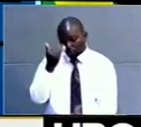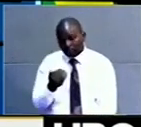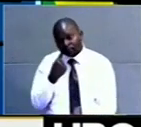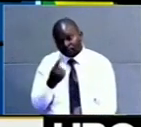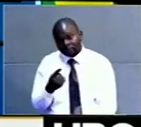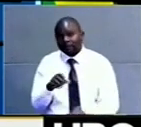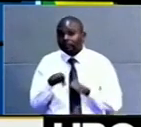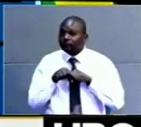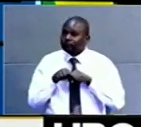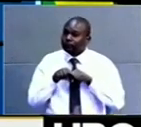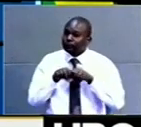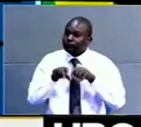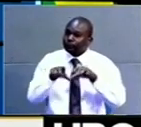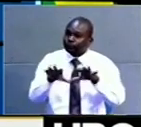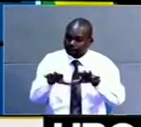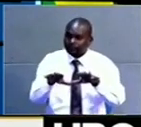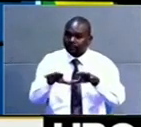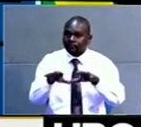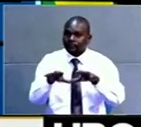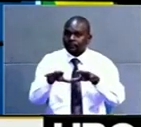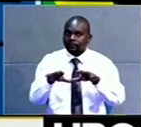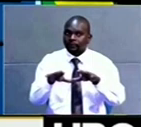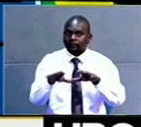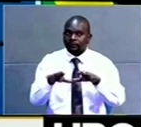virus spreads.